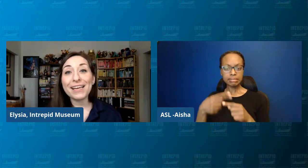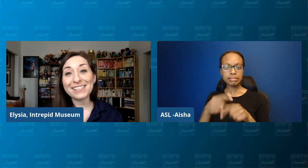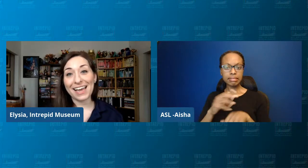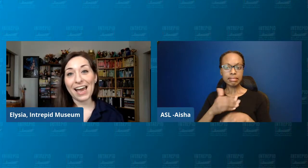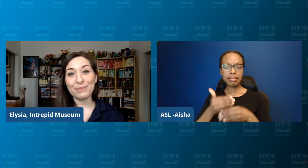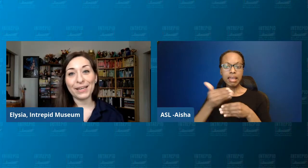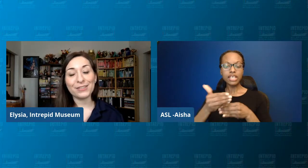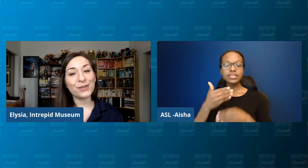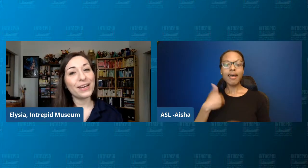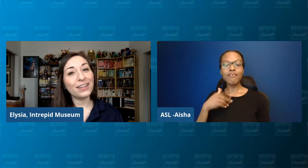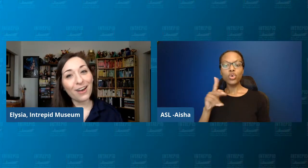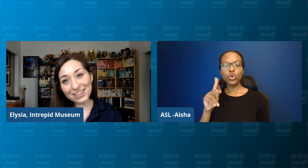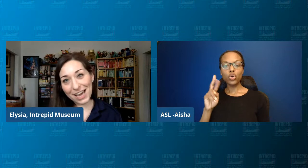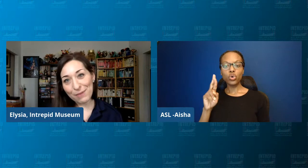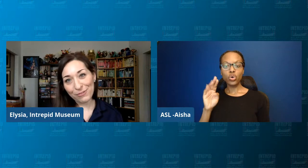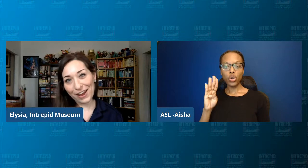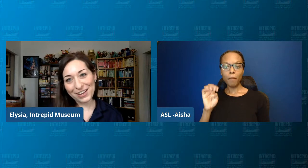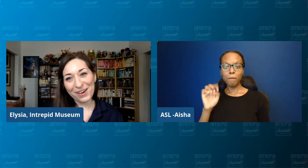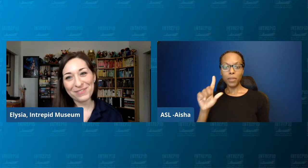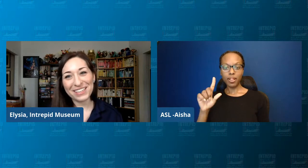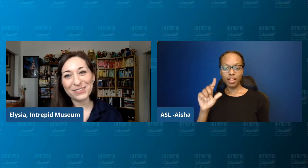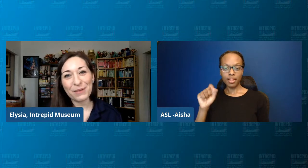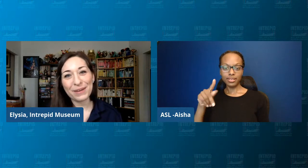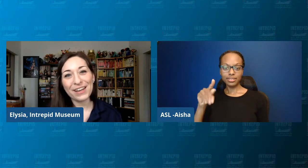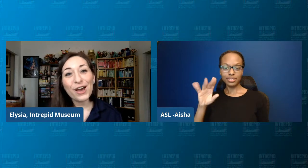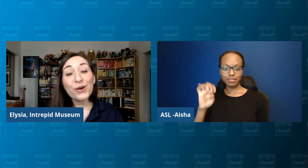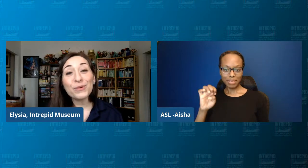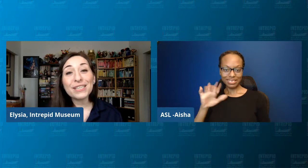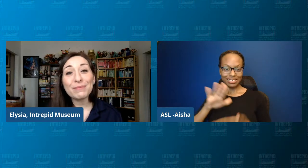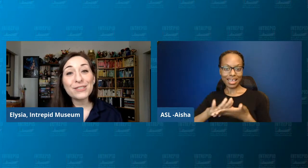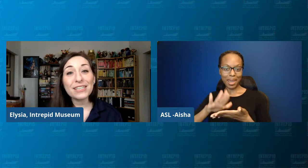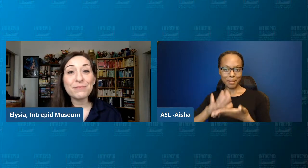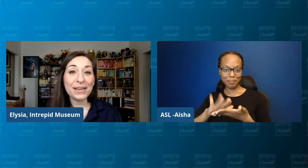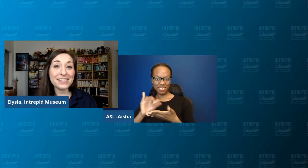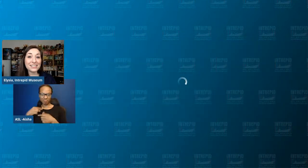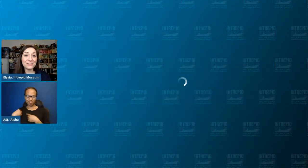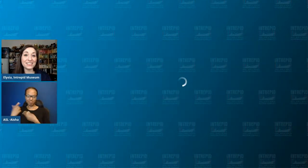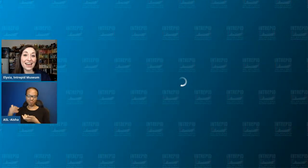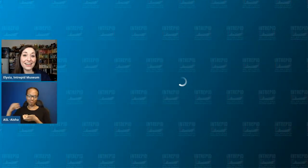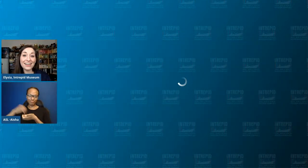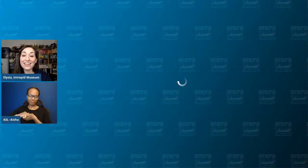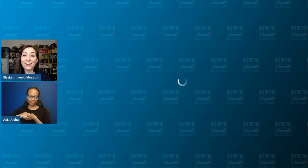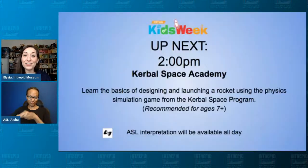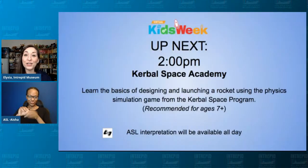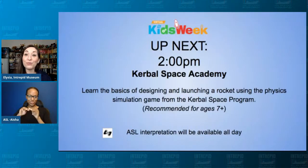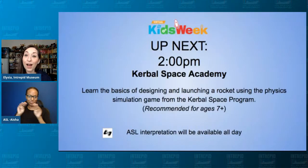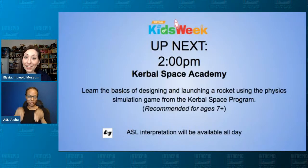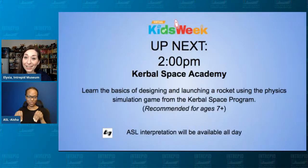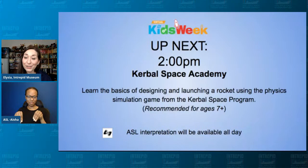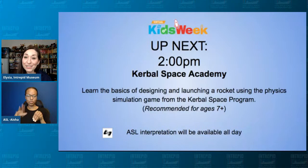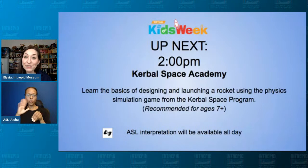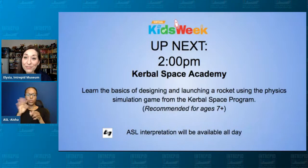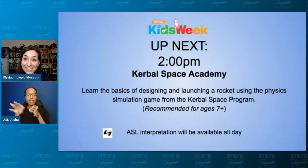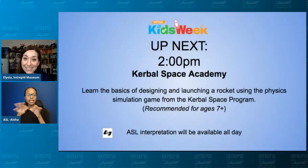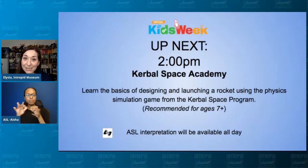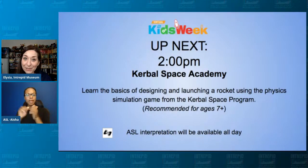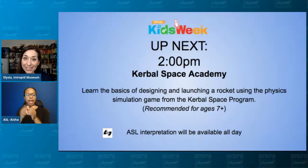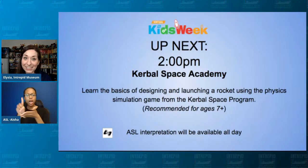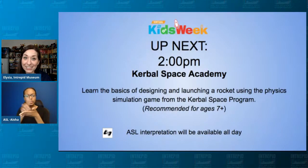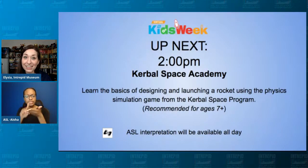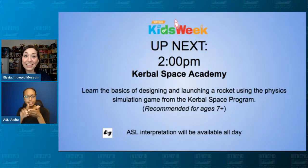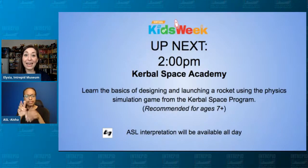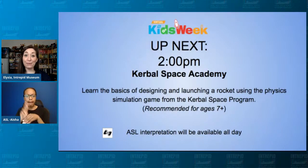Kerbal Space Academy. So a longtime friend of the Intrepid who will demonstrate the basics of designing and launching a rocket using the